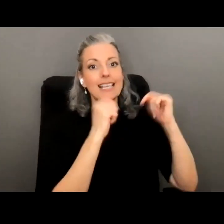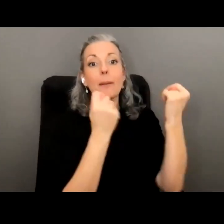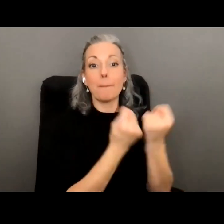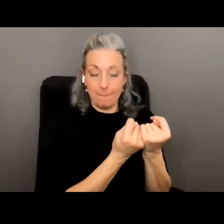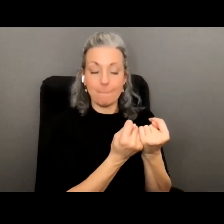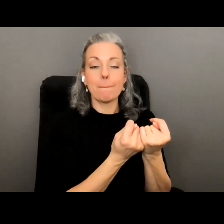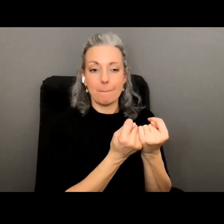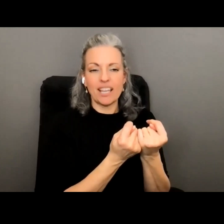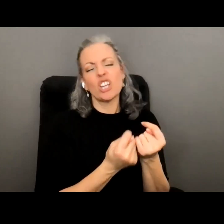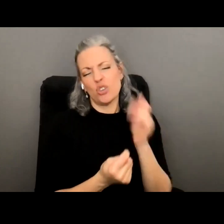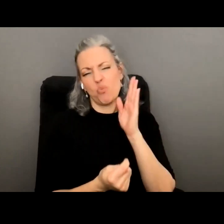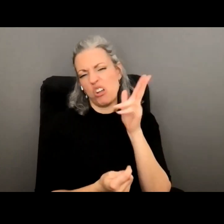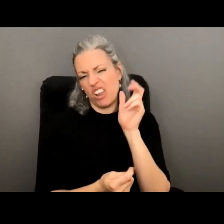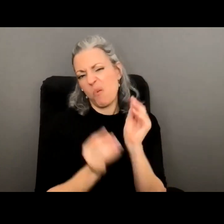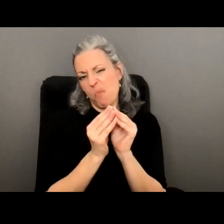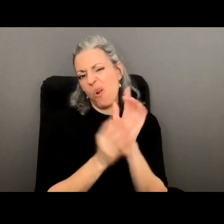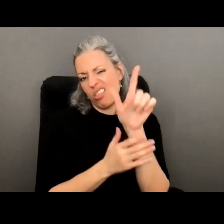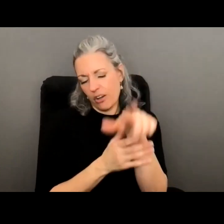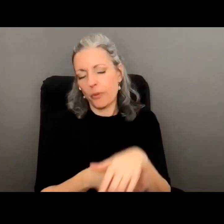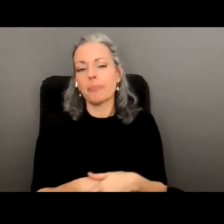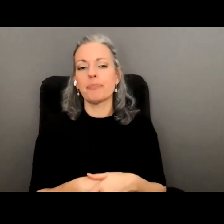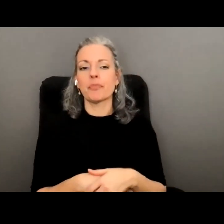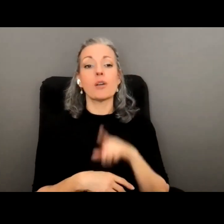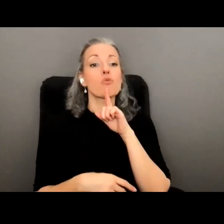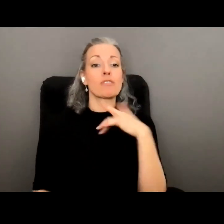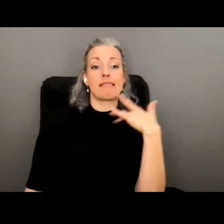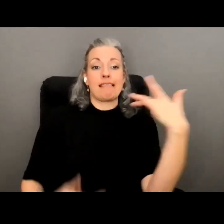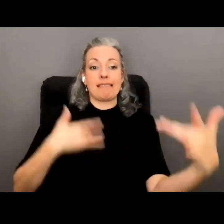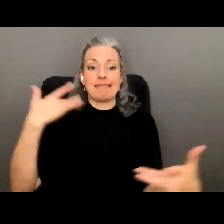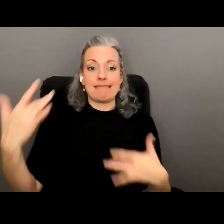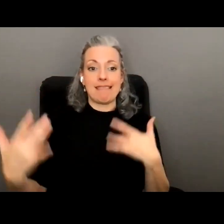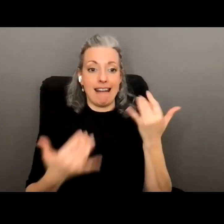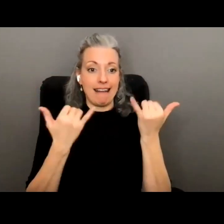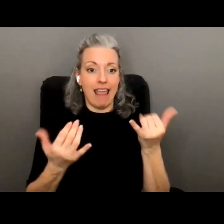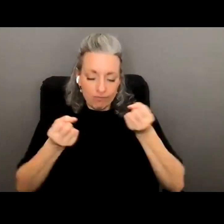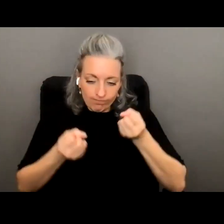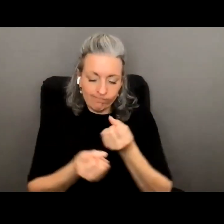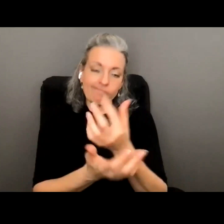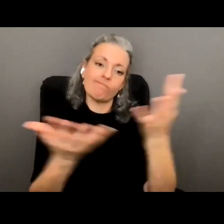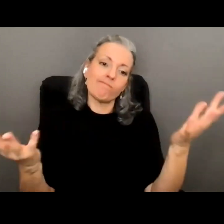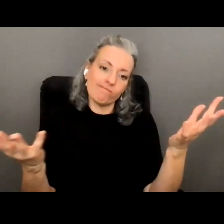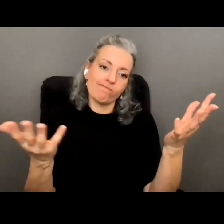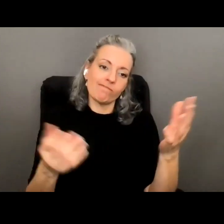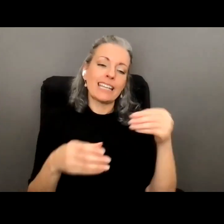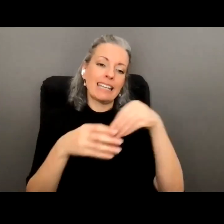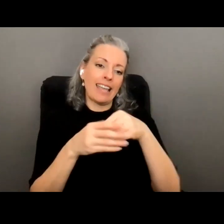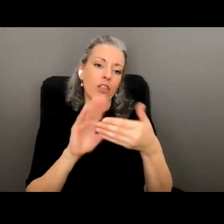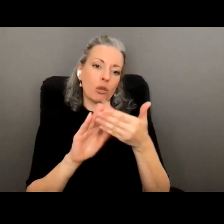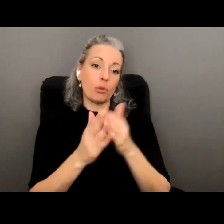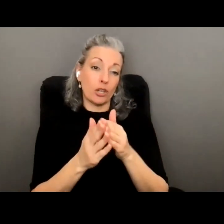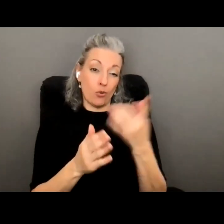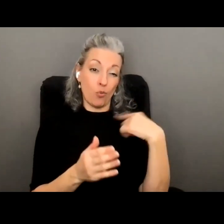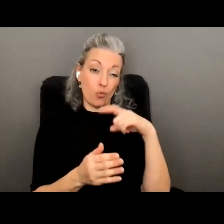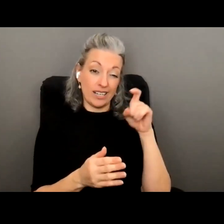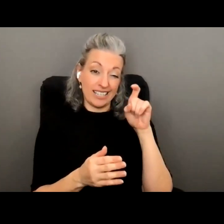You'll hear more about that on today's agenda, but we're really excited to have that now out in the community, and we need your help